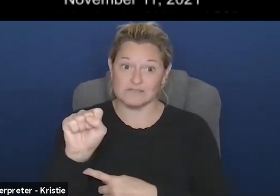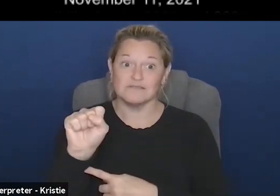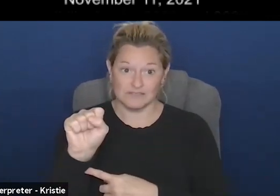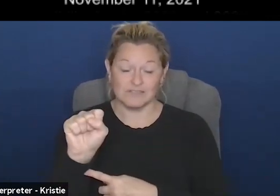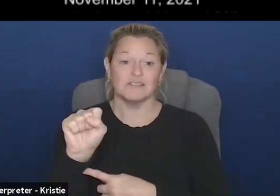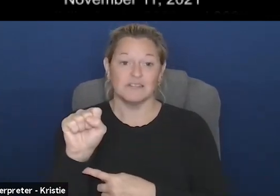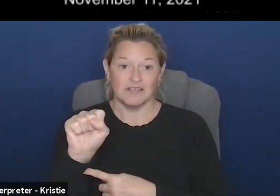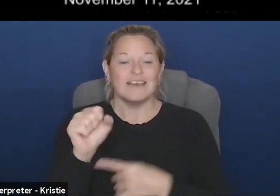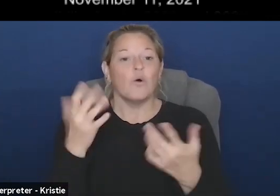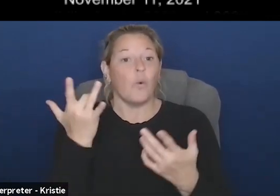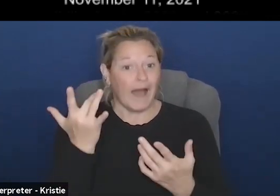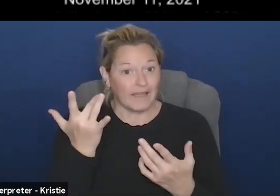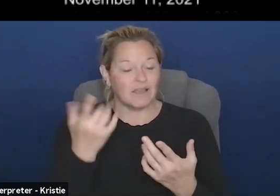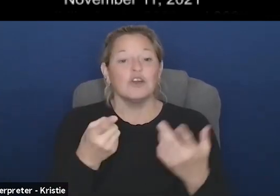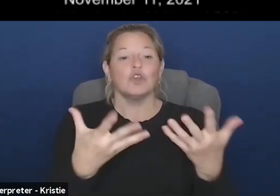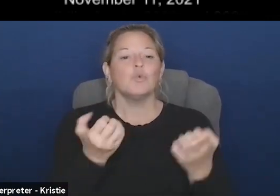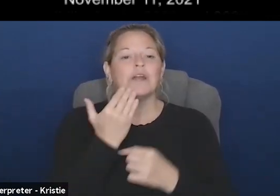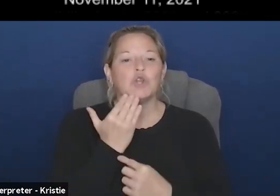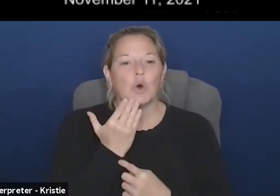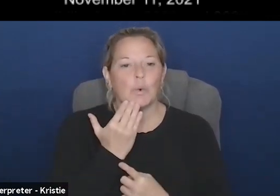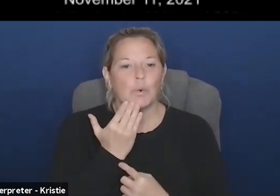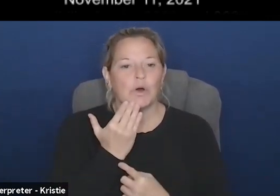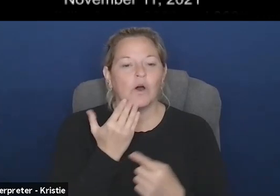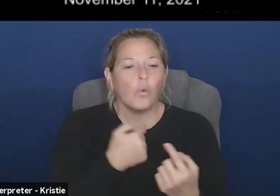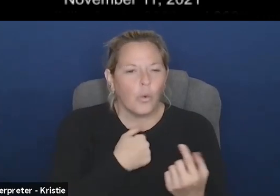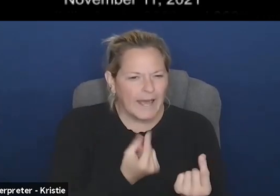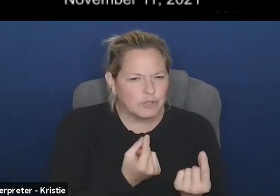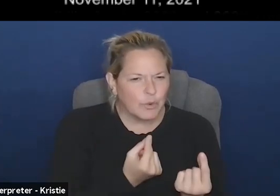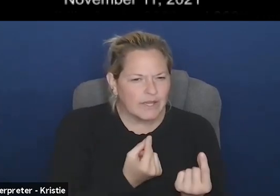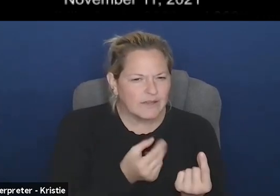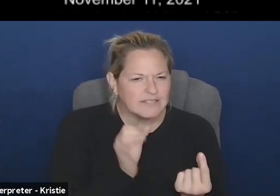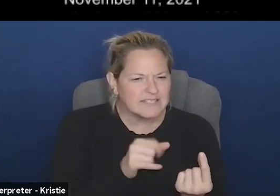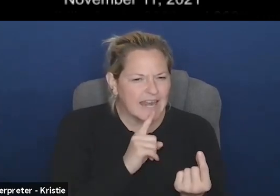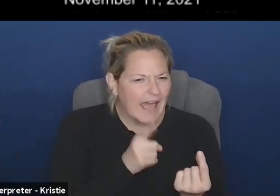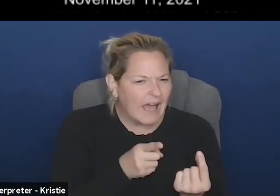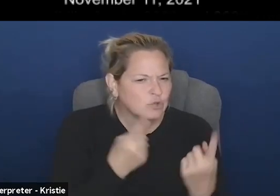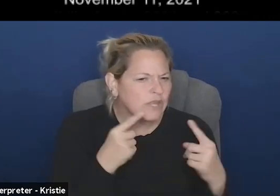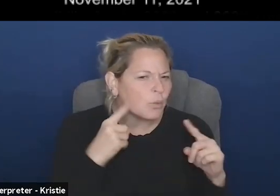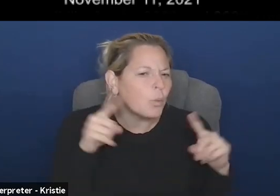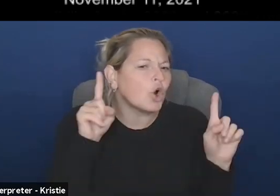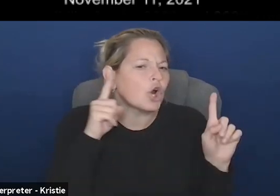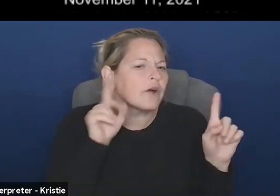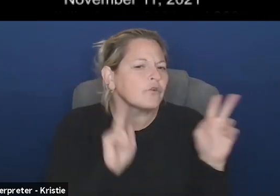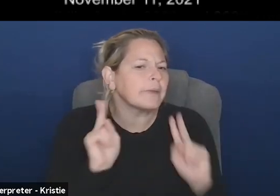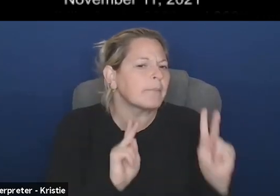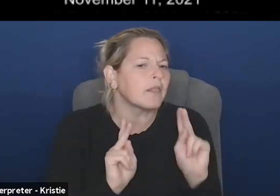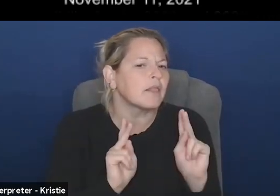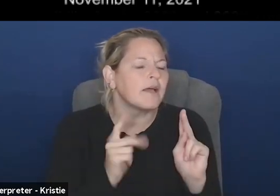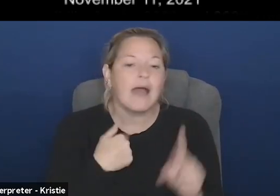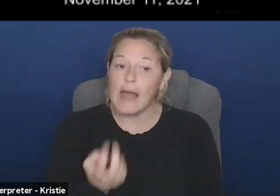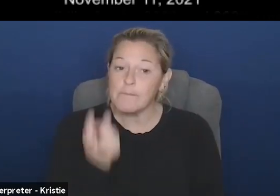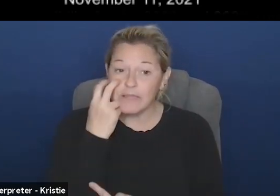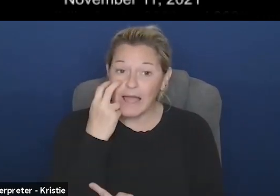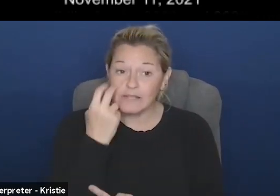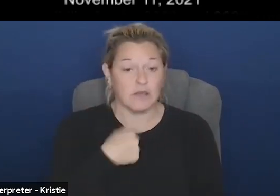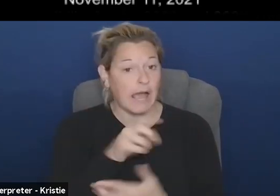you want to know whether or not what you're doing works for people. I am blind. I design stuff for blind